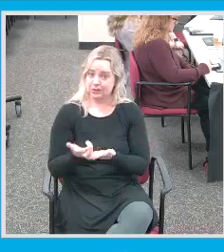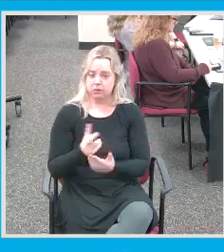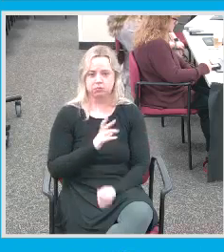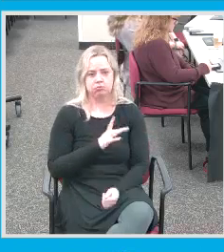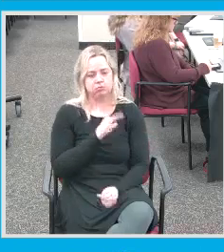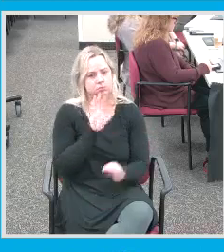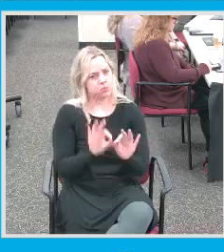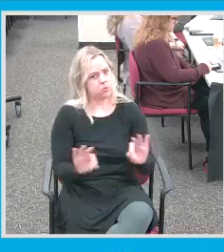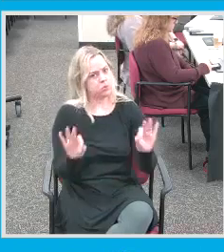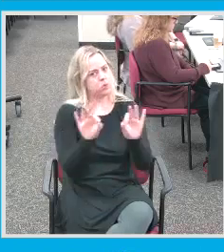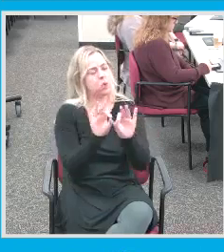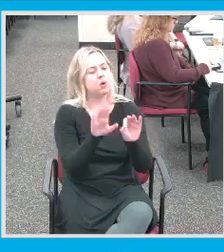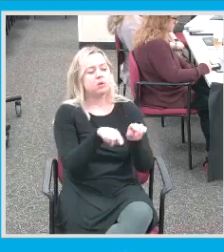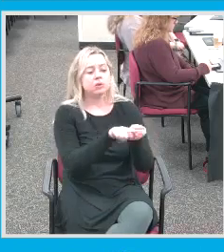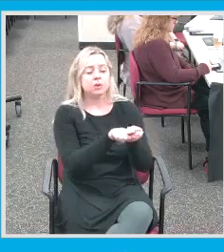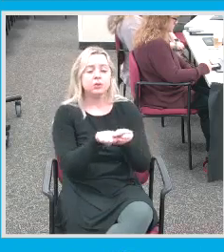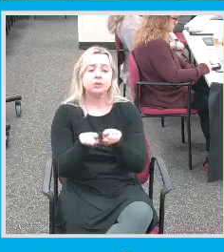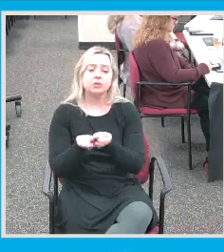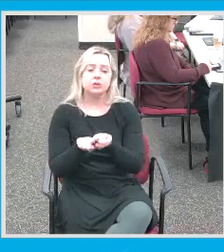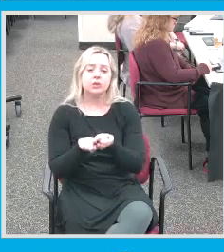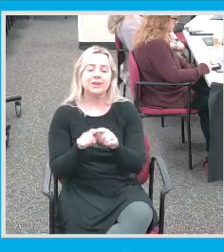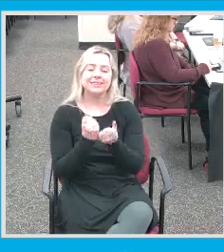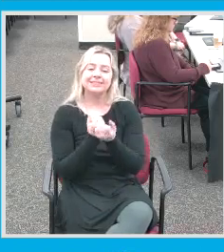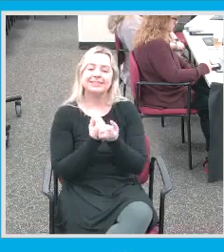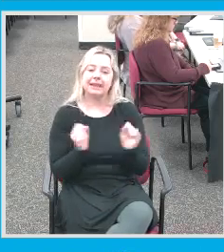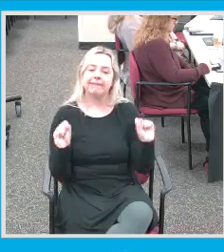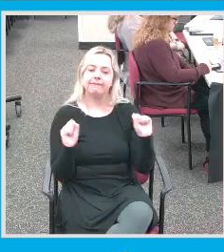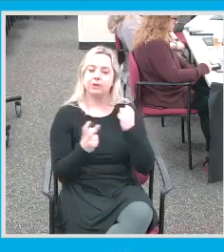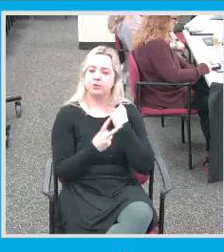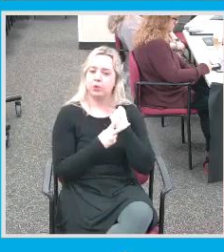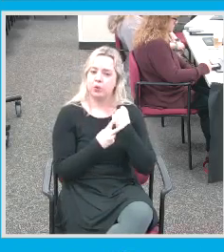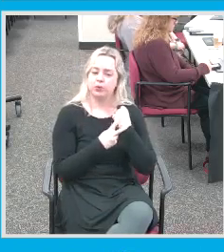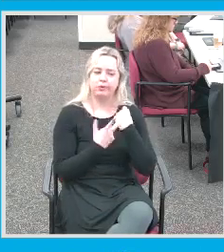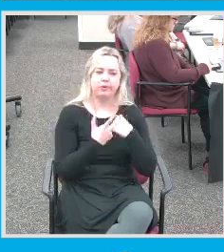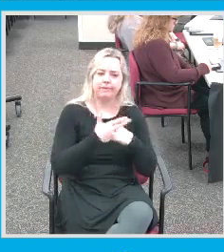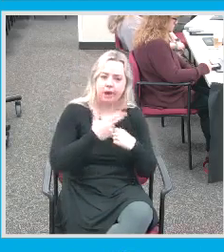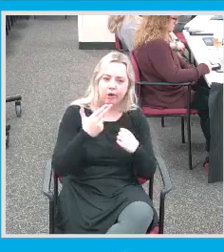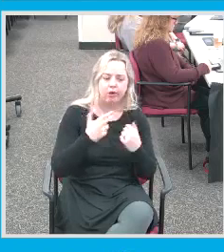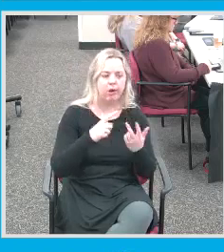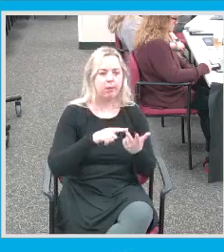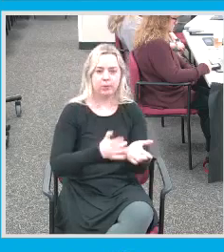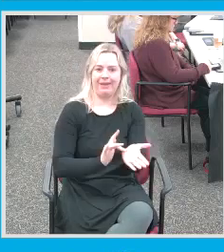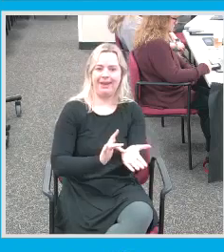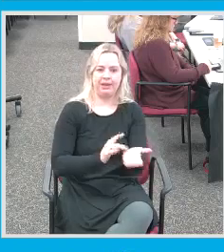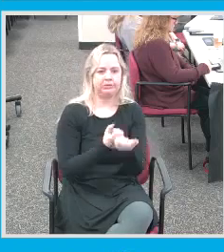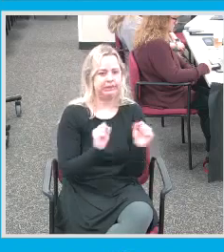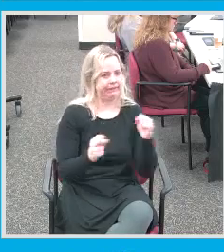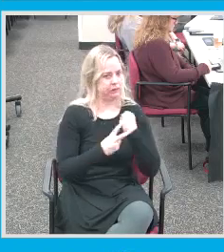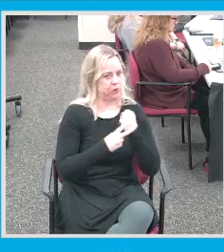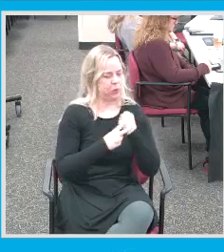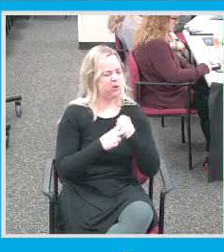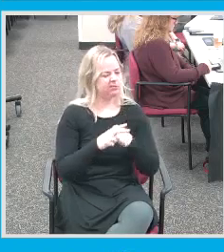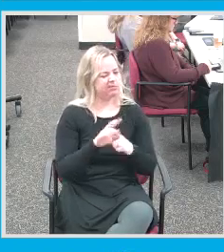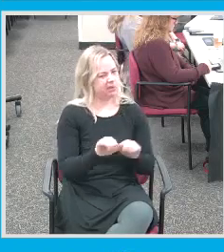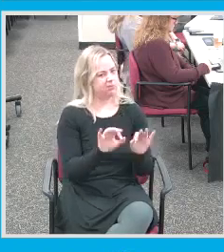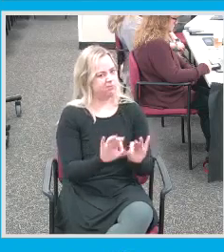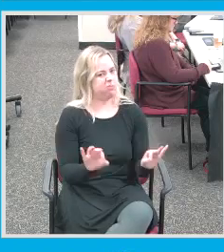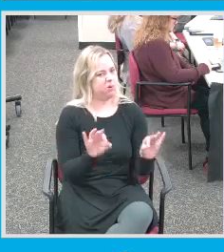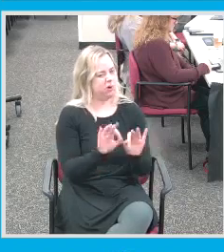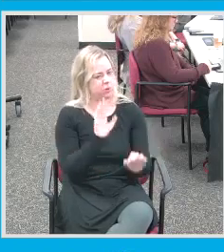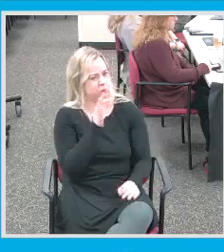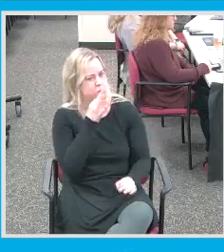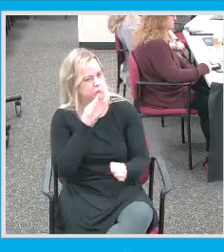also safe storage of firearms and medications, which we'll talk about in just a minute. So that's kind of really what the